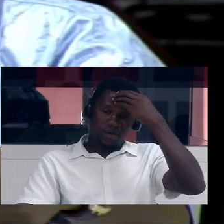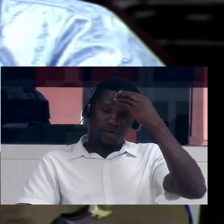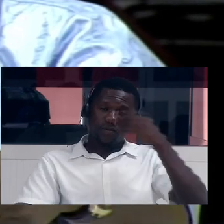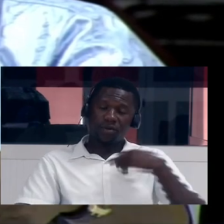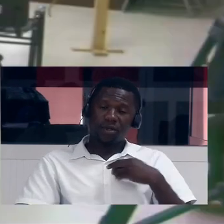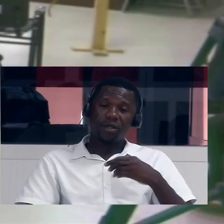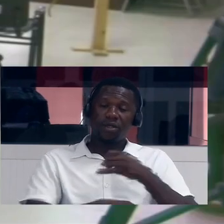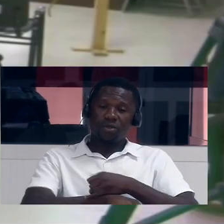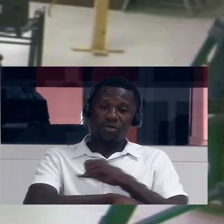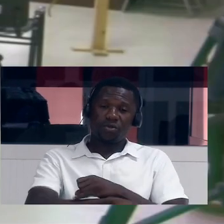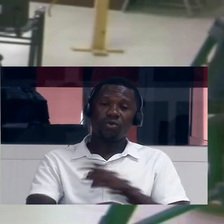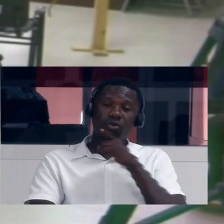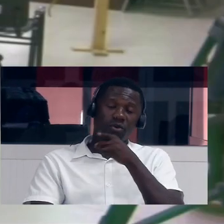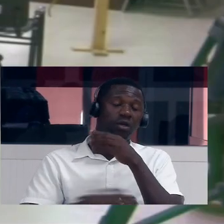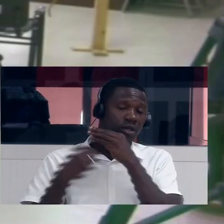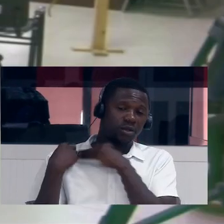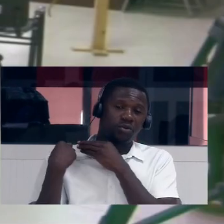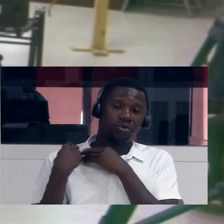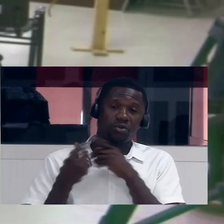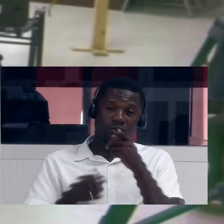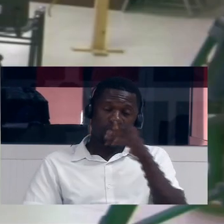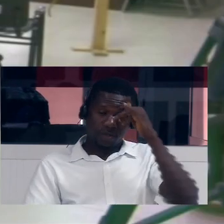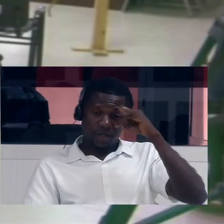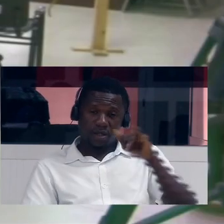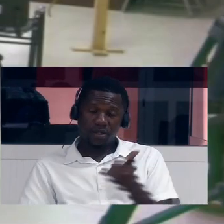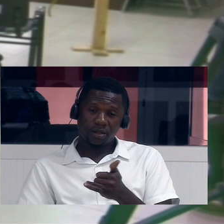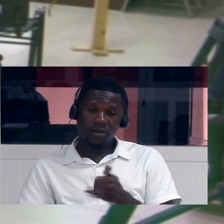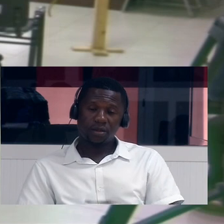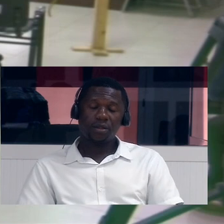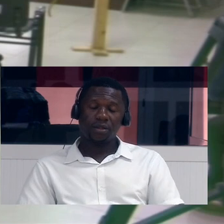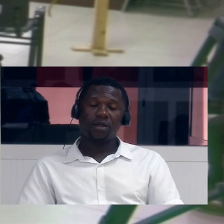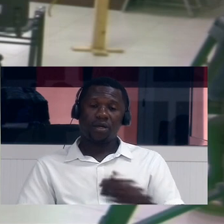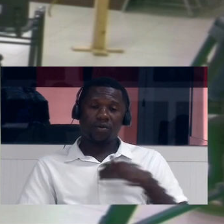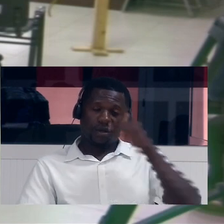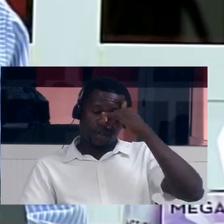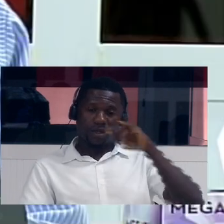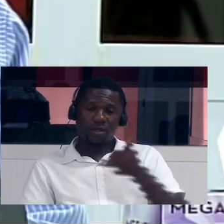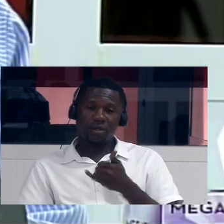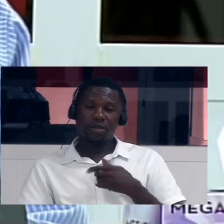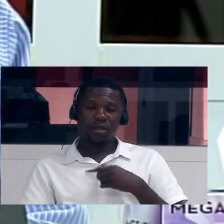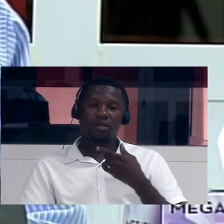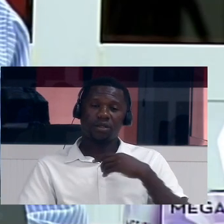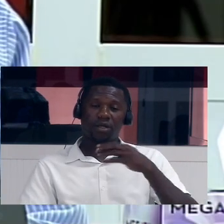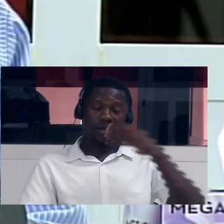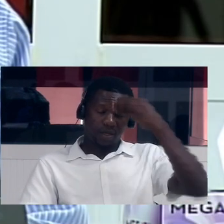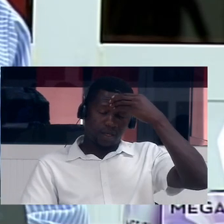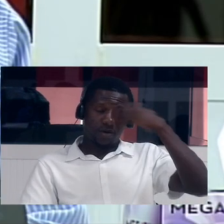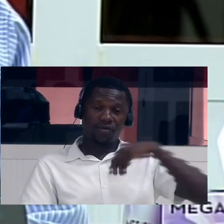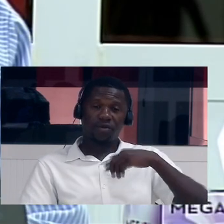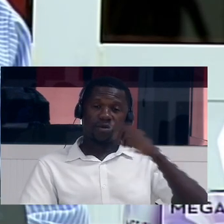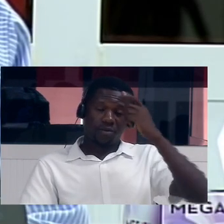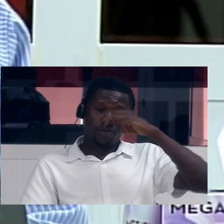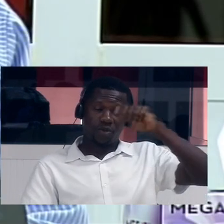ultimately responsible. Wouldn't you agree? I will agree that as the head of the police, yes, I have a responsibility. Well, you are appearing